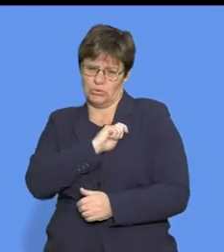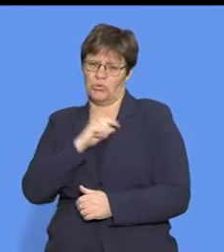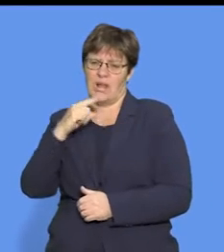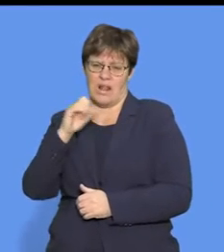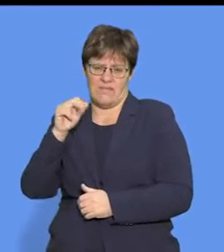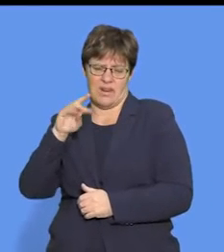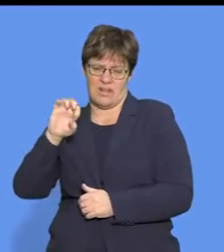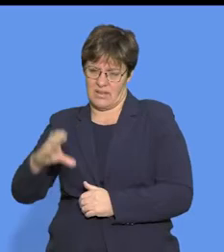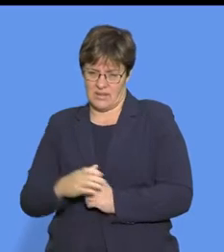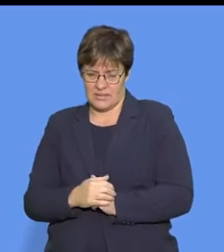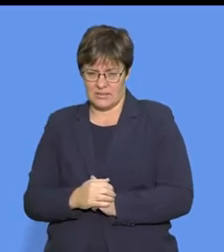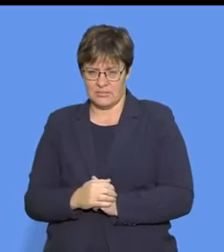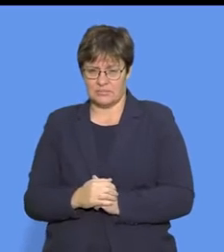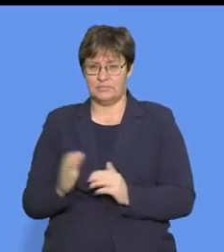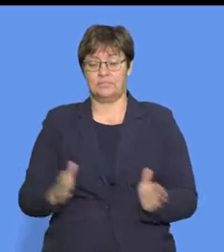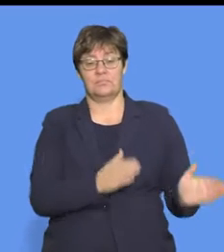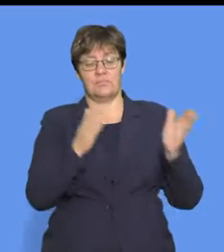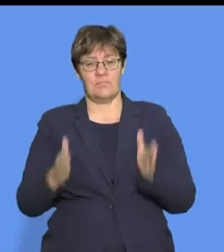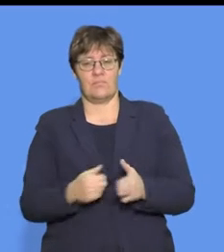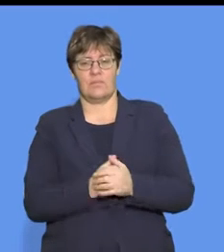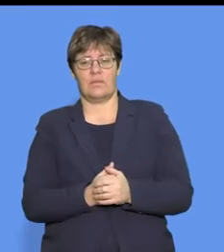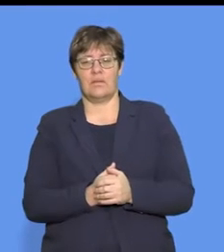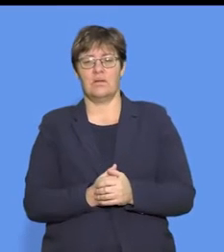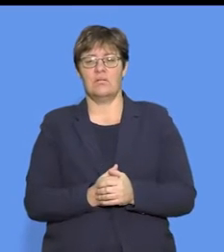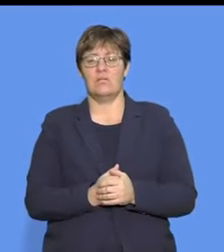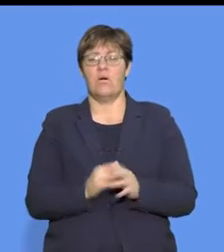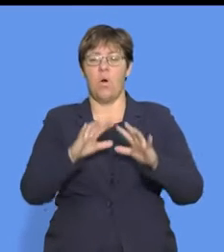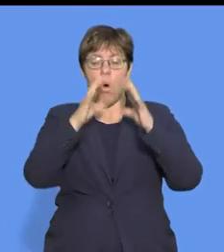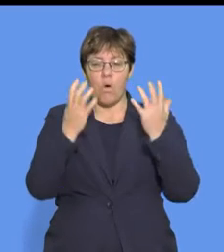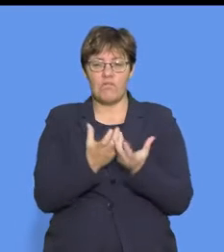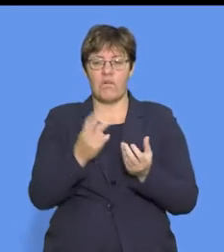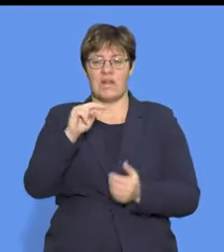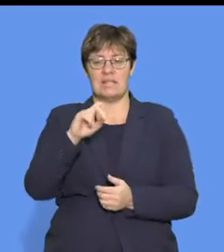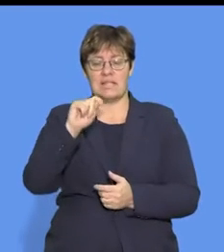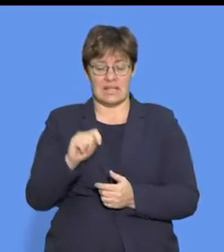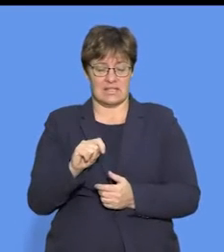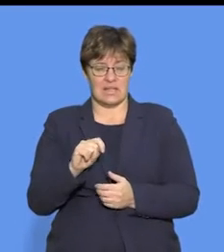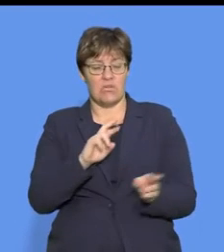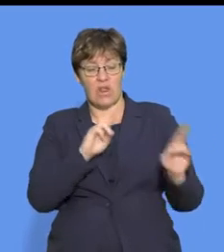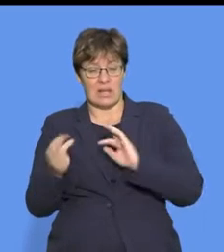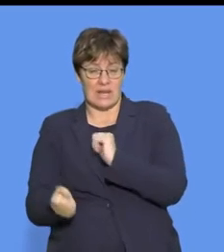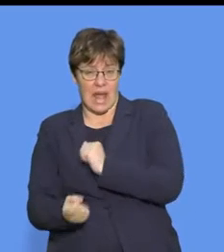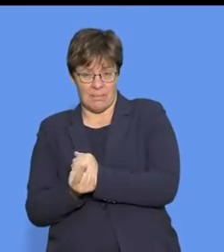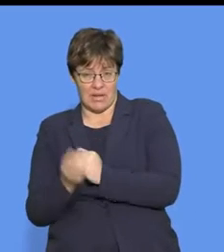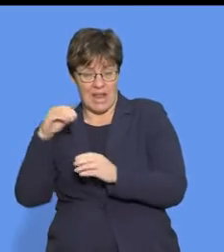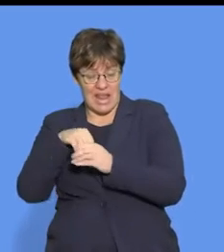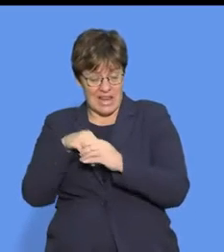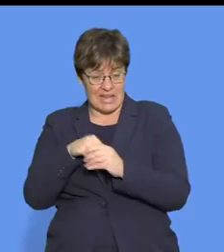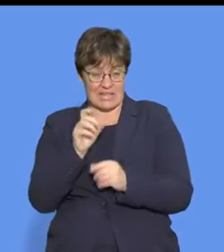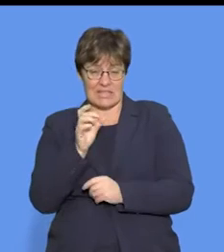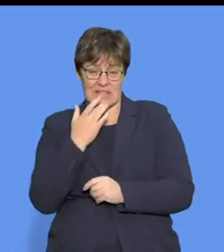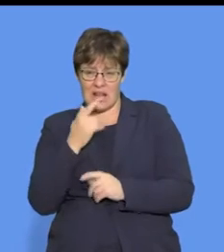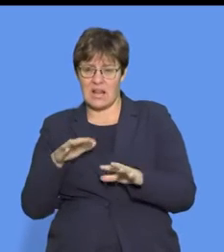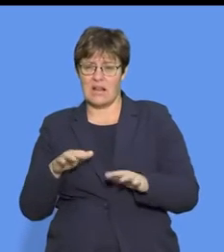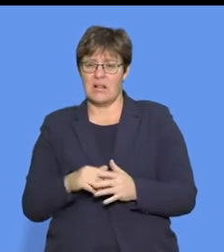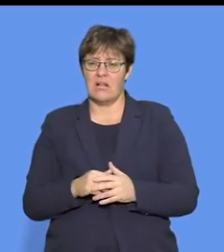So it's definitely a galvanic cell. Next question. Write down the overall net reaction that takes place